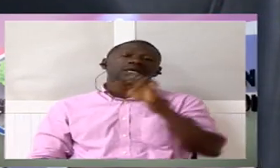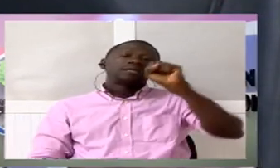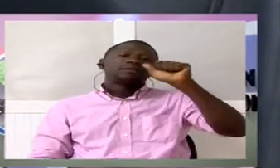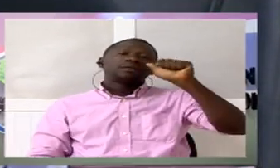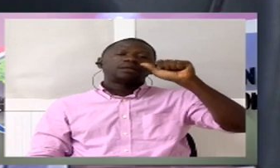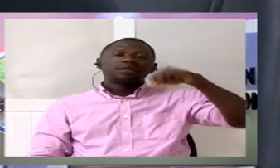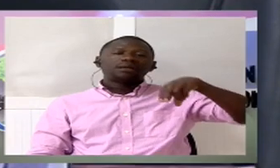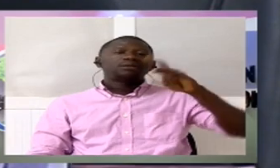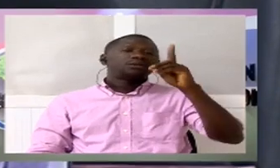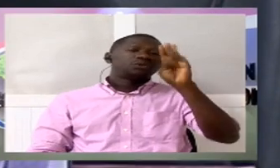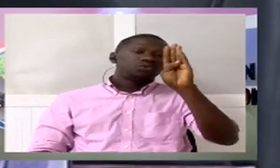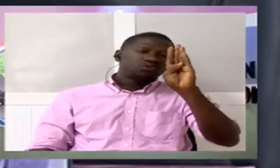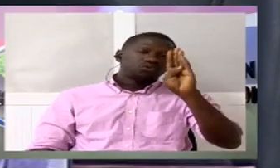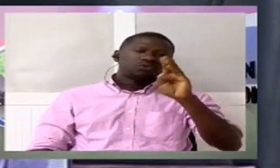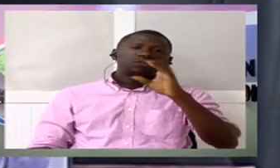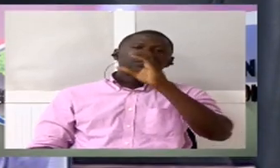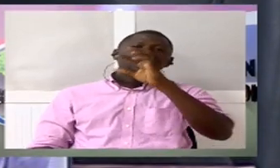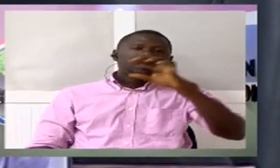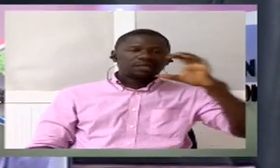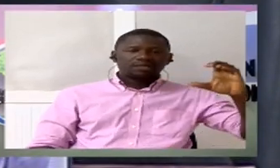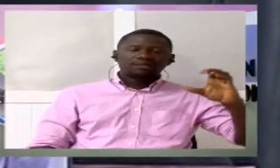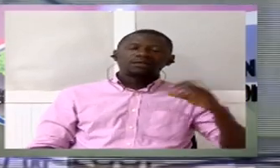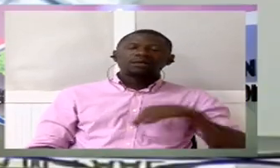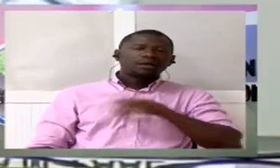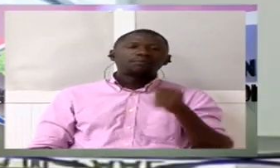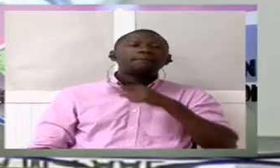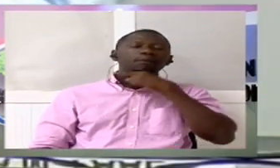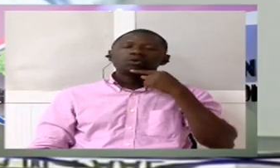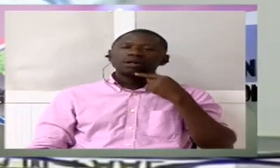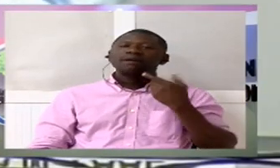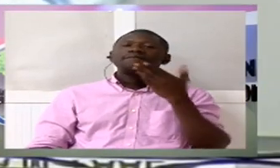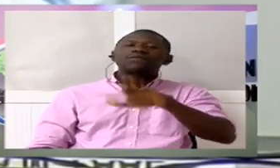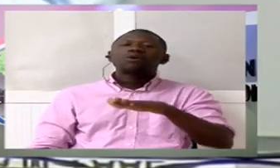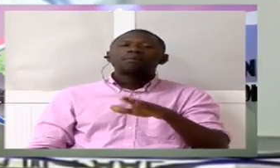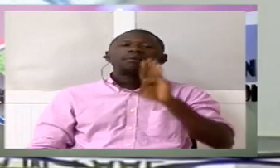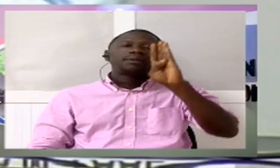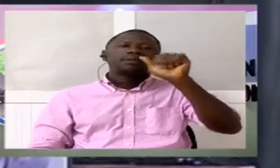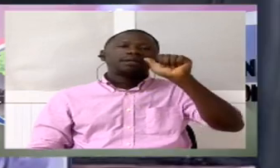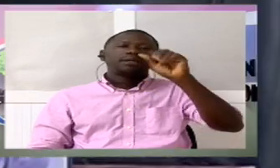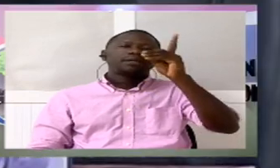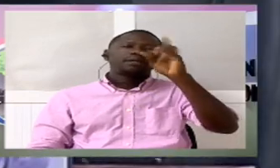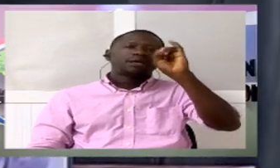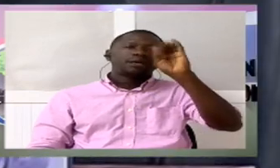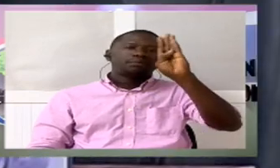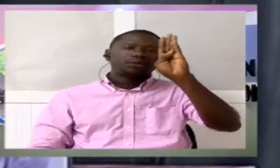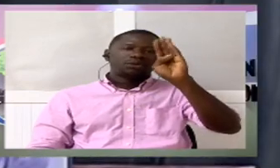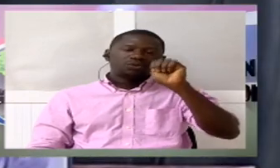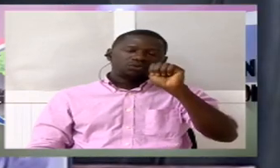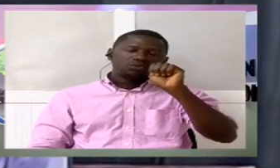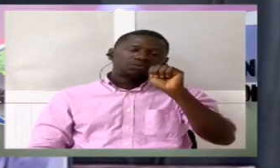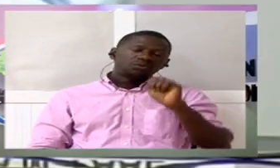Badibusaba. My mother came from Badibusaba. And you were born in Banjul. Banjul, Peel